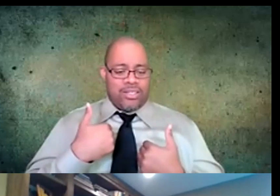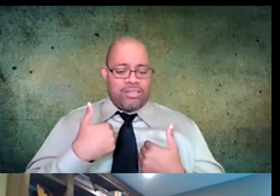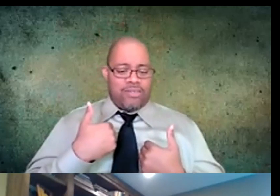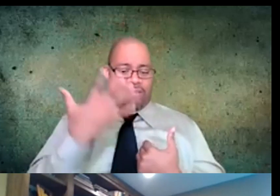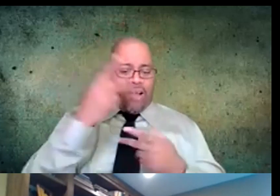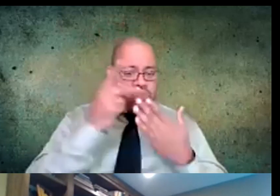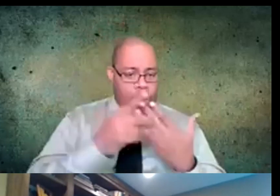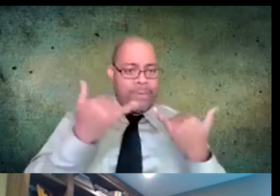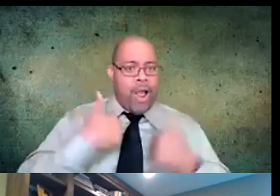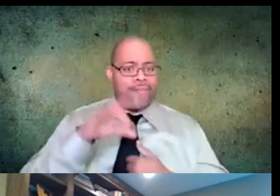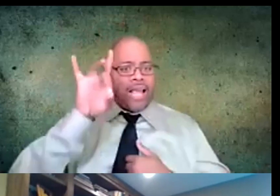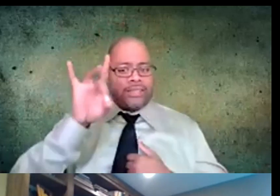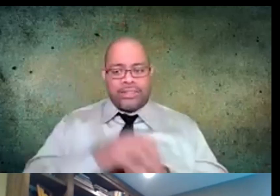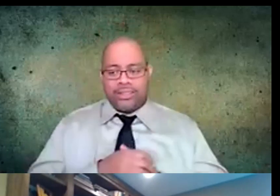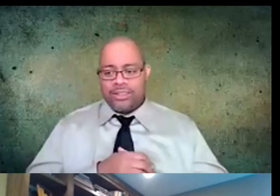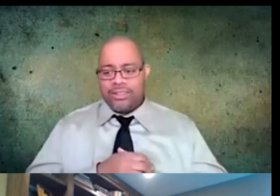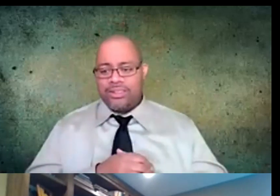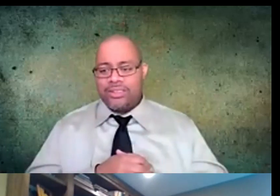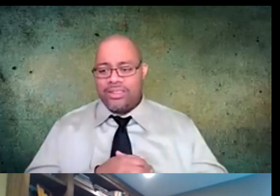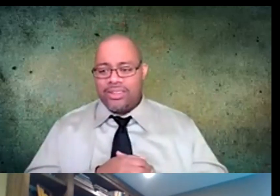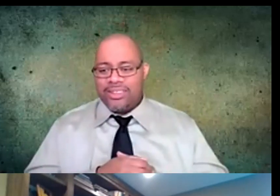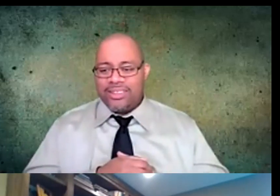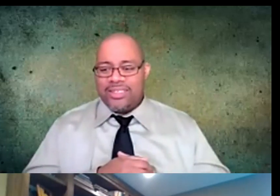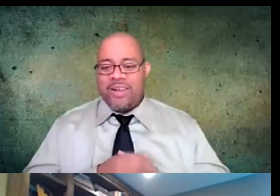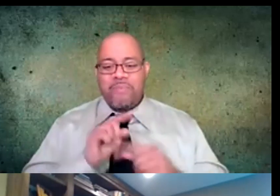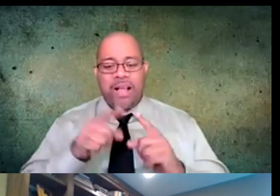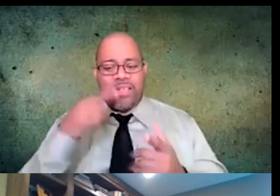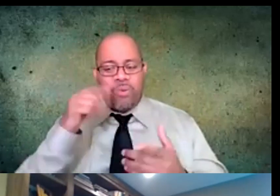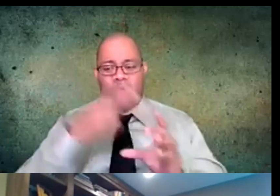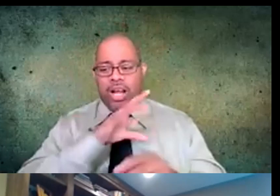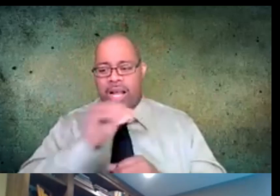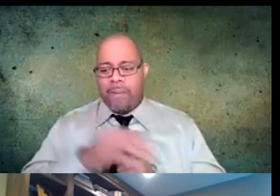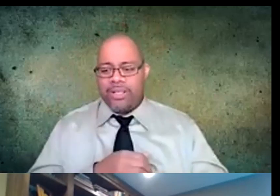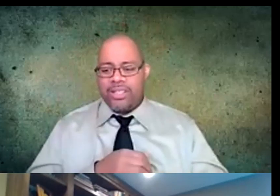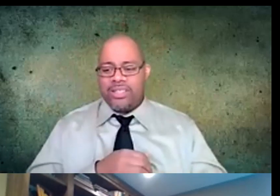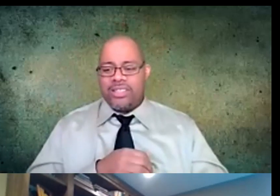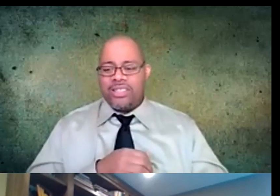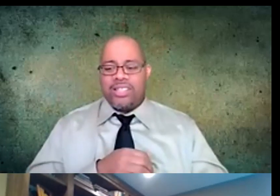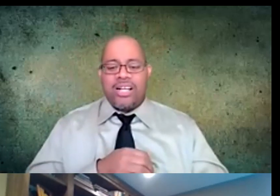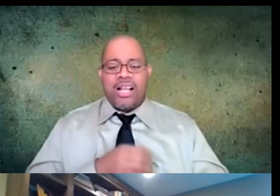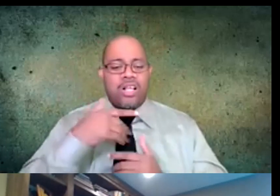have 8. The company grew from, I think when I joined the company, I was employee number 20, and now we